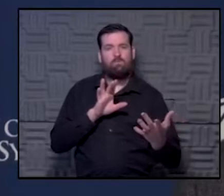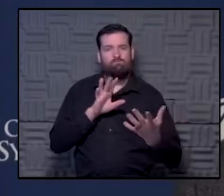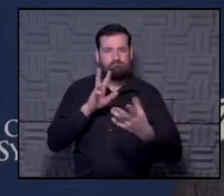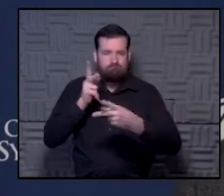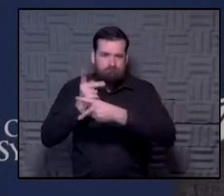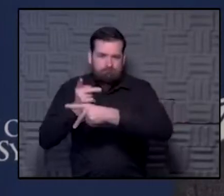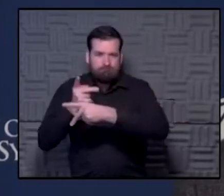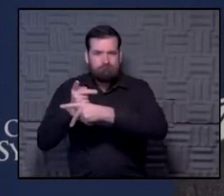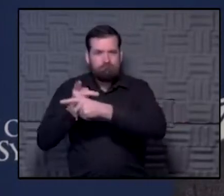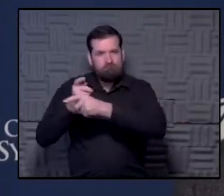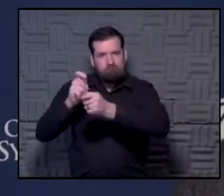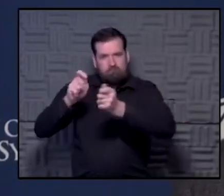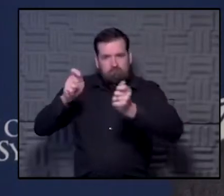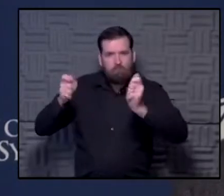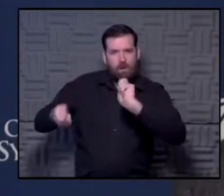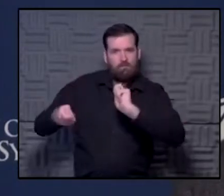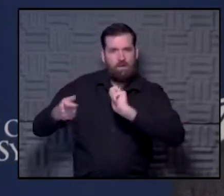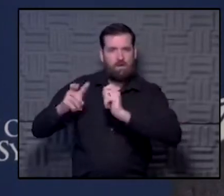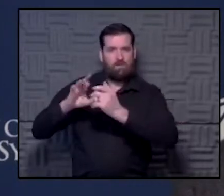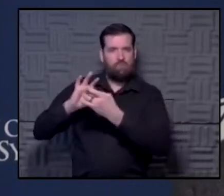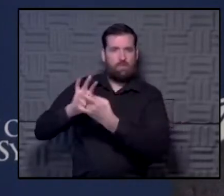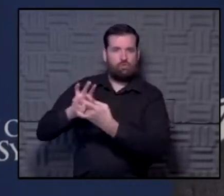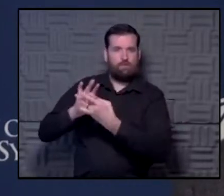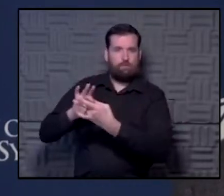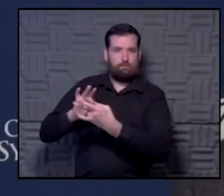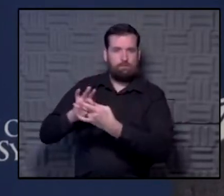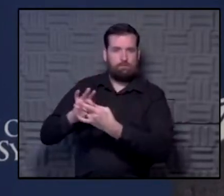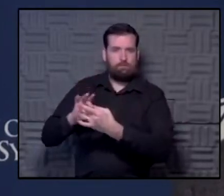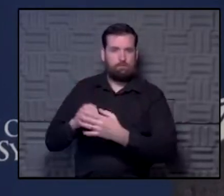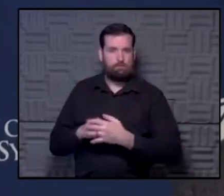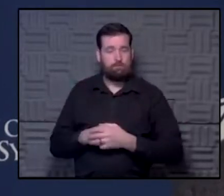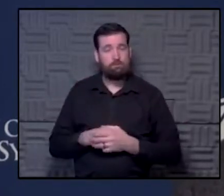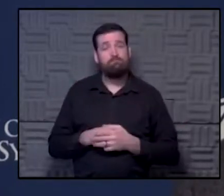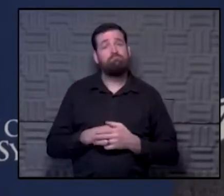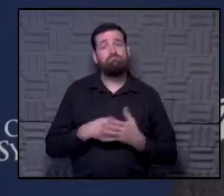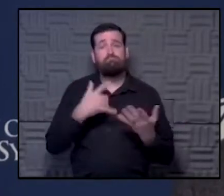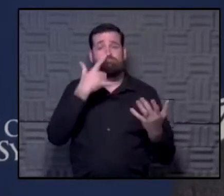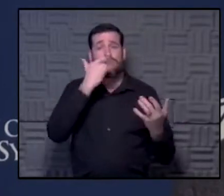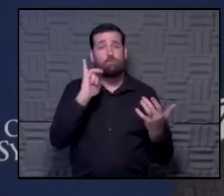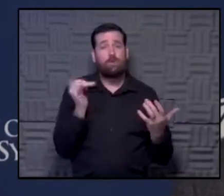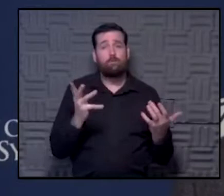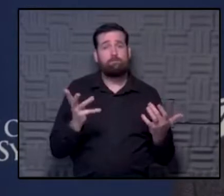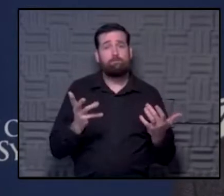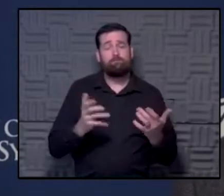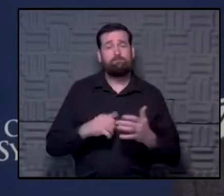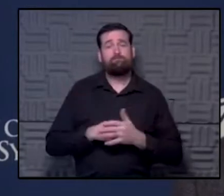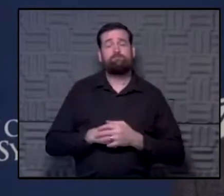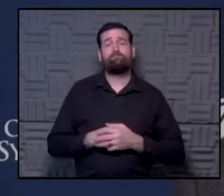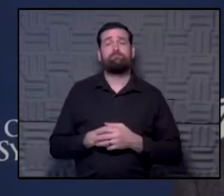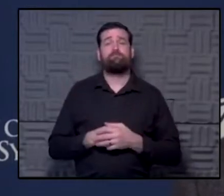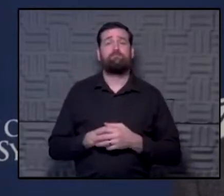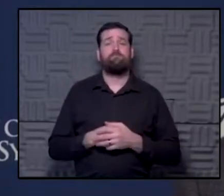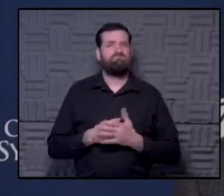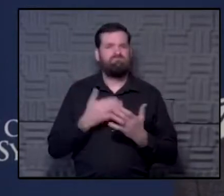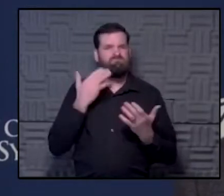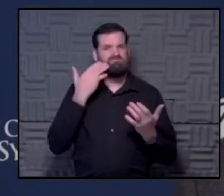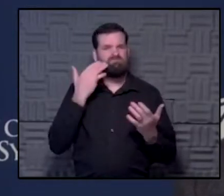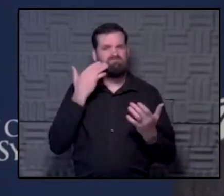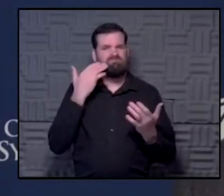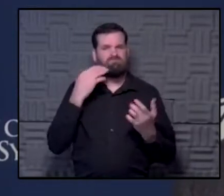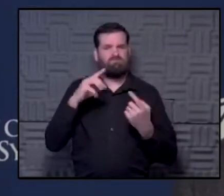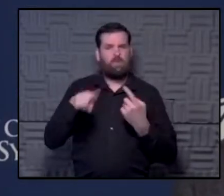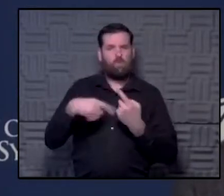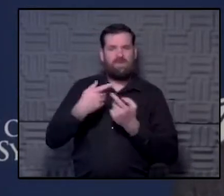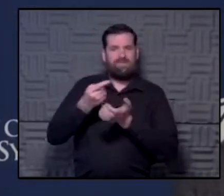and modifying the relationship with them. And what that looks like is, when you have a